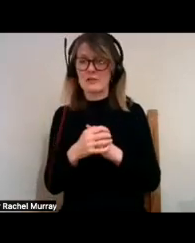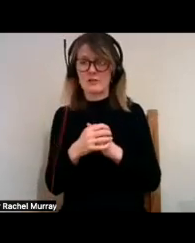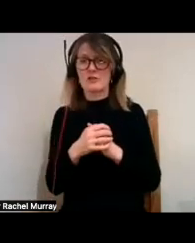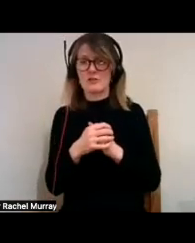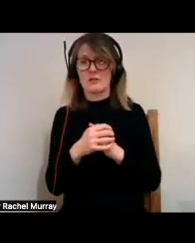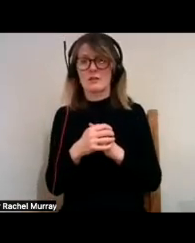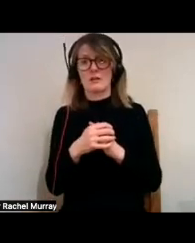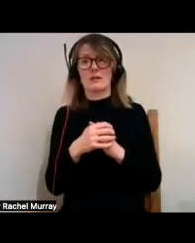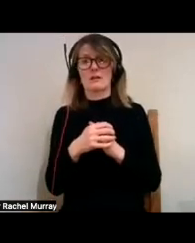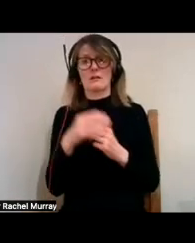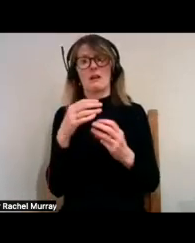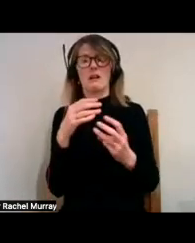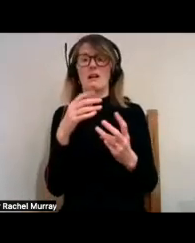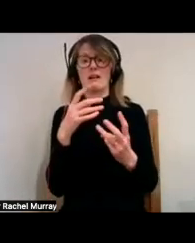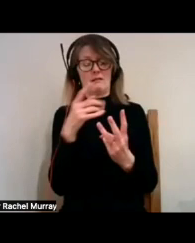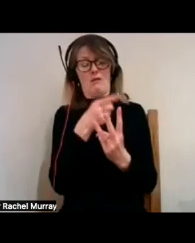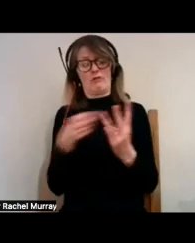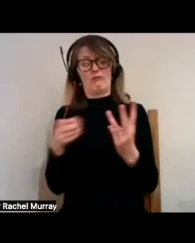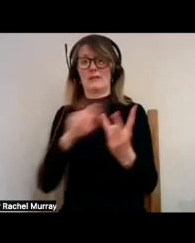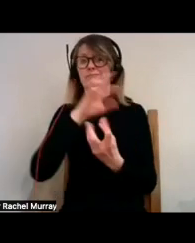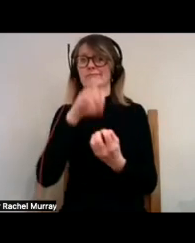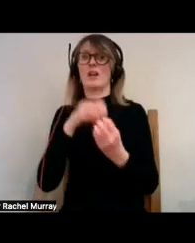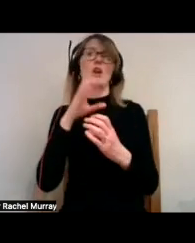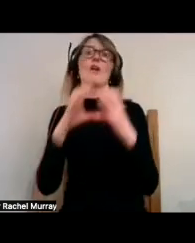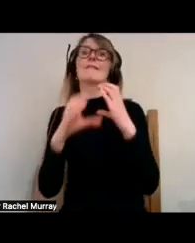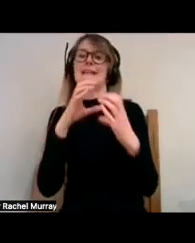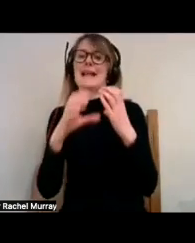3 strands as I did the research and wrote that up.